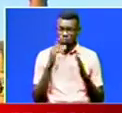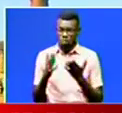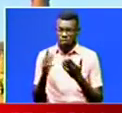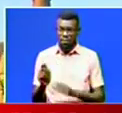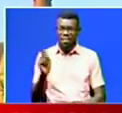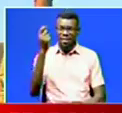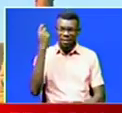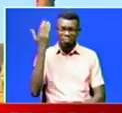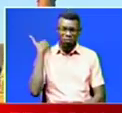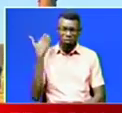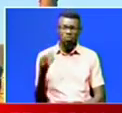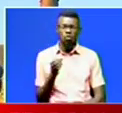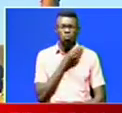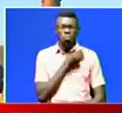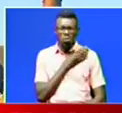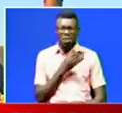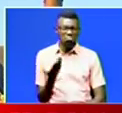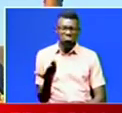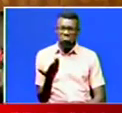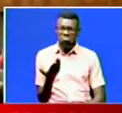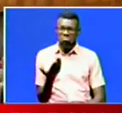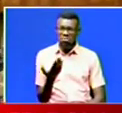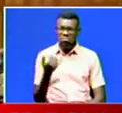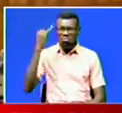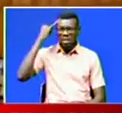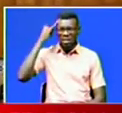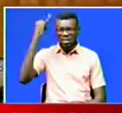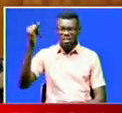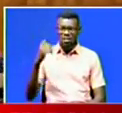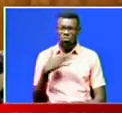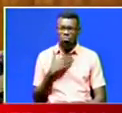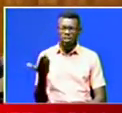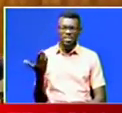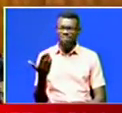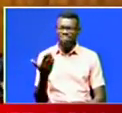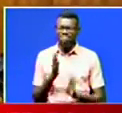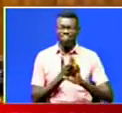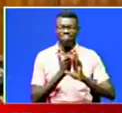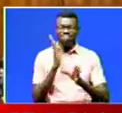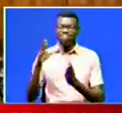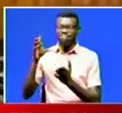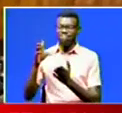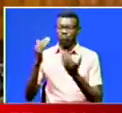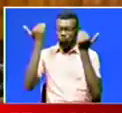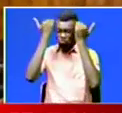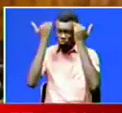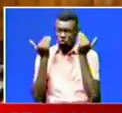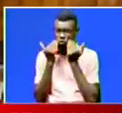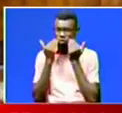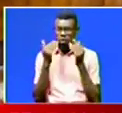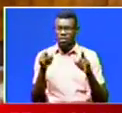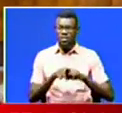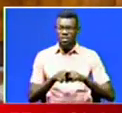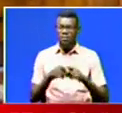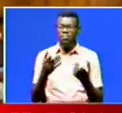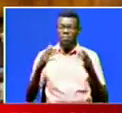was in protest, toying with the idea of boycotting the court hearings and instead dispatching its ambassador in the Netherlands